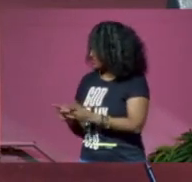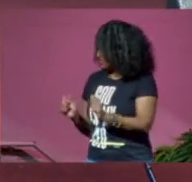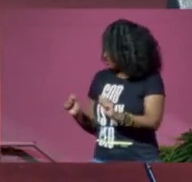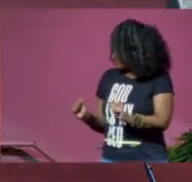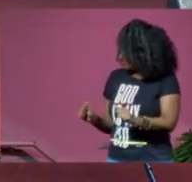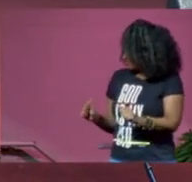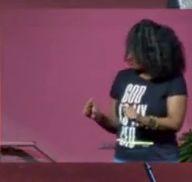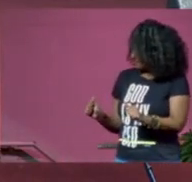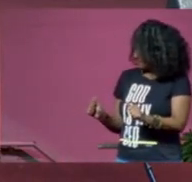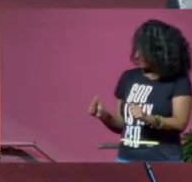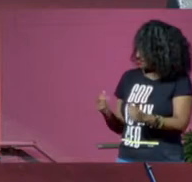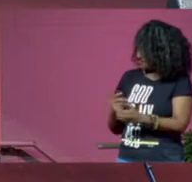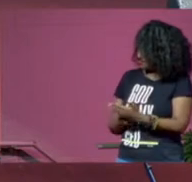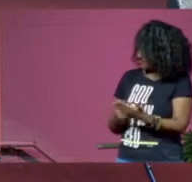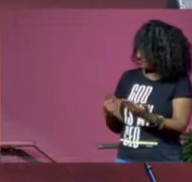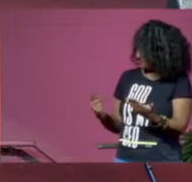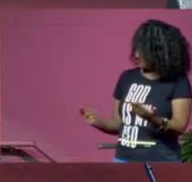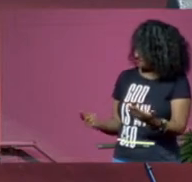anything good,